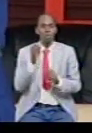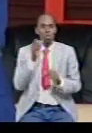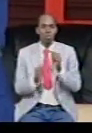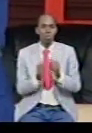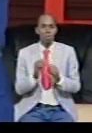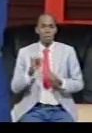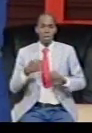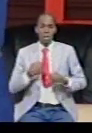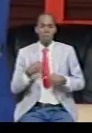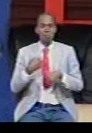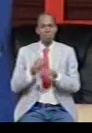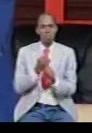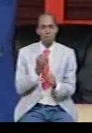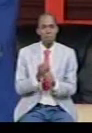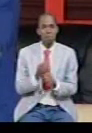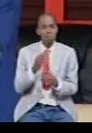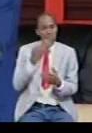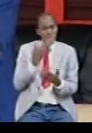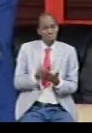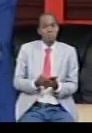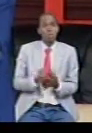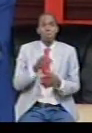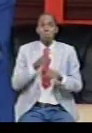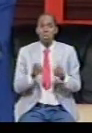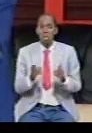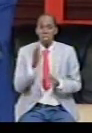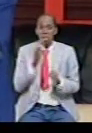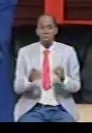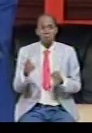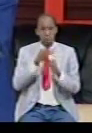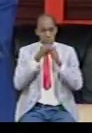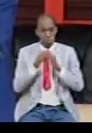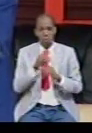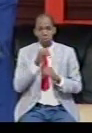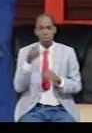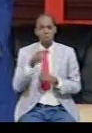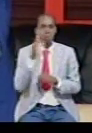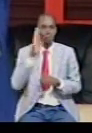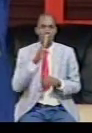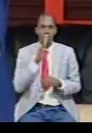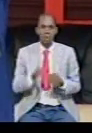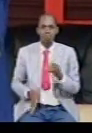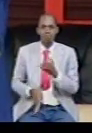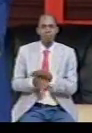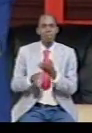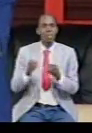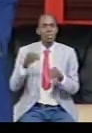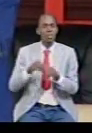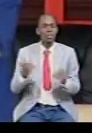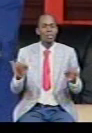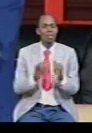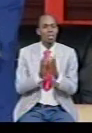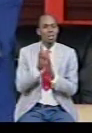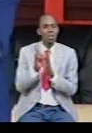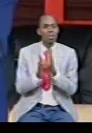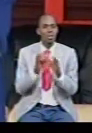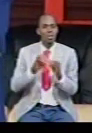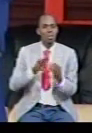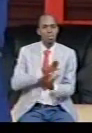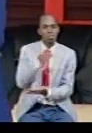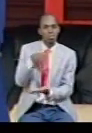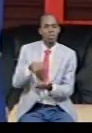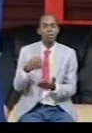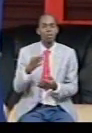worship not, ye shall be cast the same hour into the midst of a burning